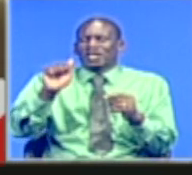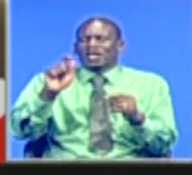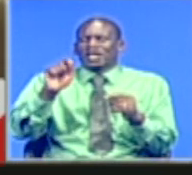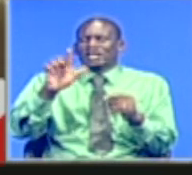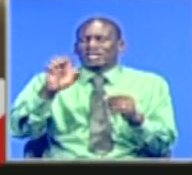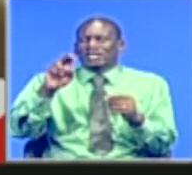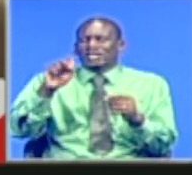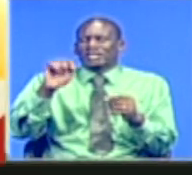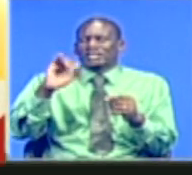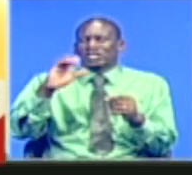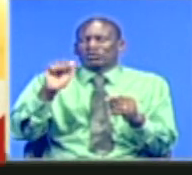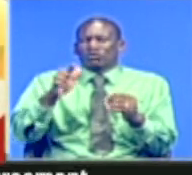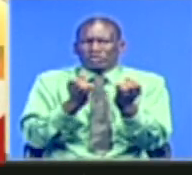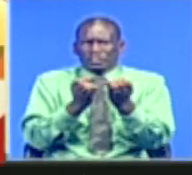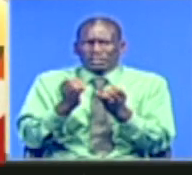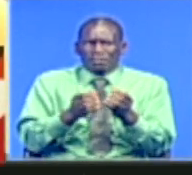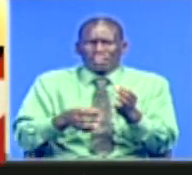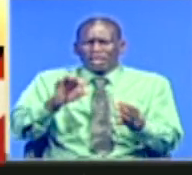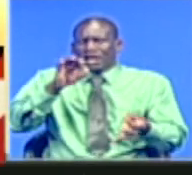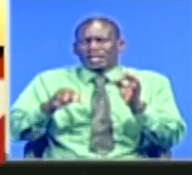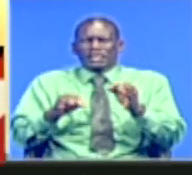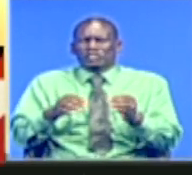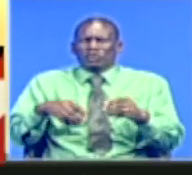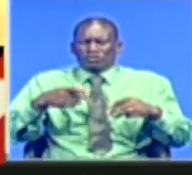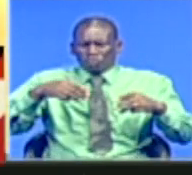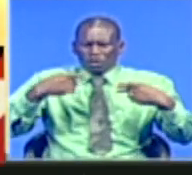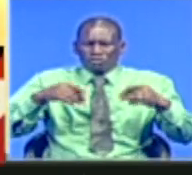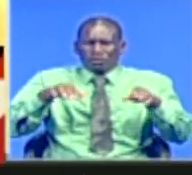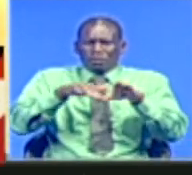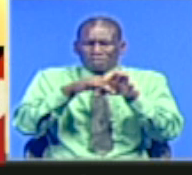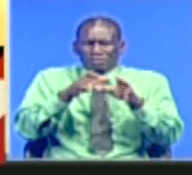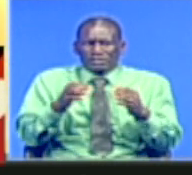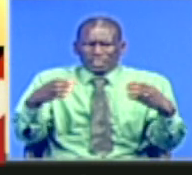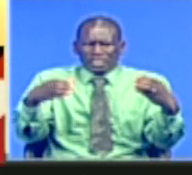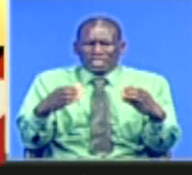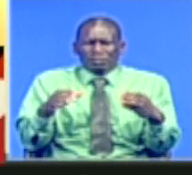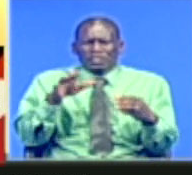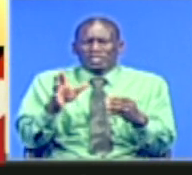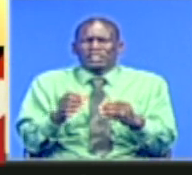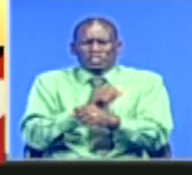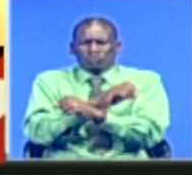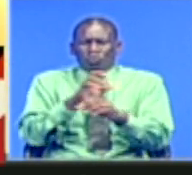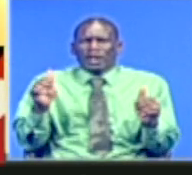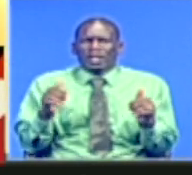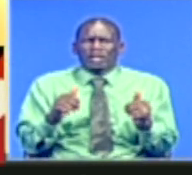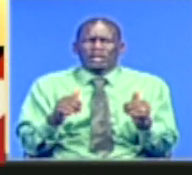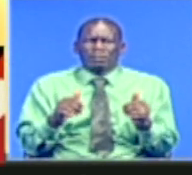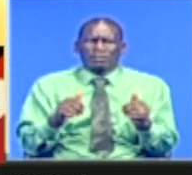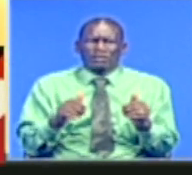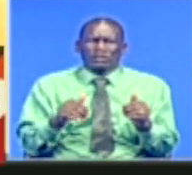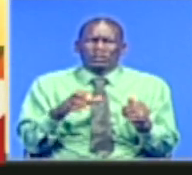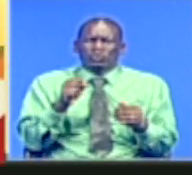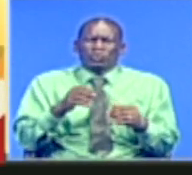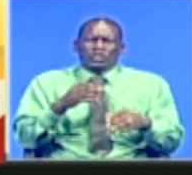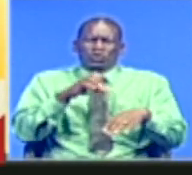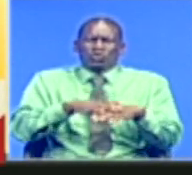Global Chief Marketing Officer. Analysis yetu ya players katika club zao lazima ikuwe very perfect to get that get the right players